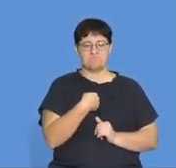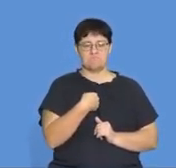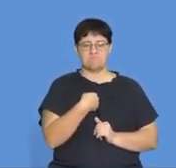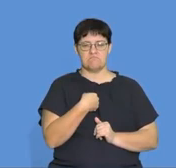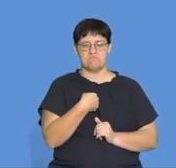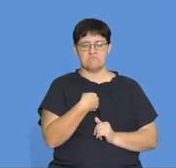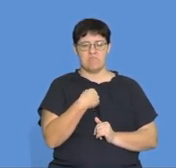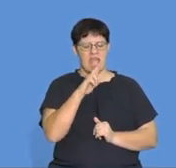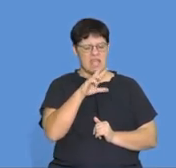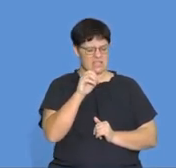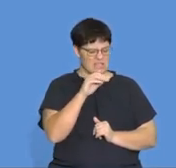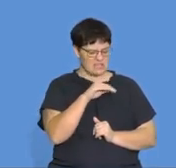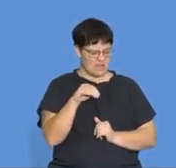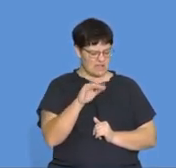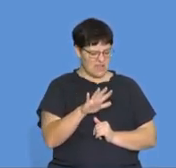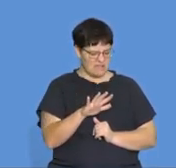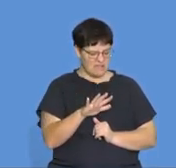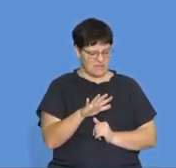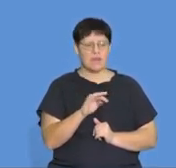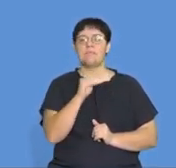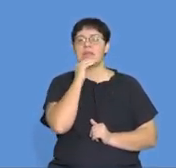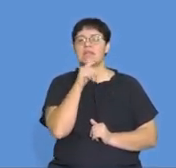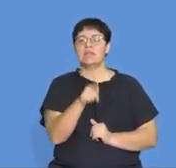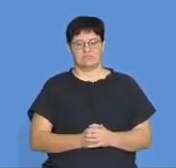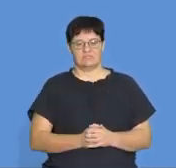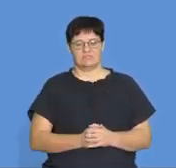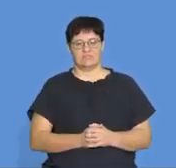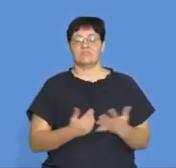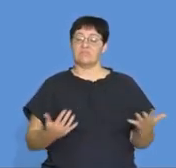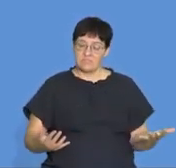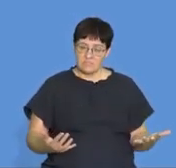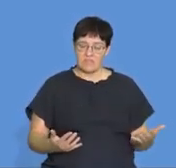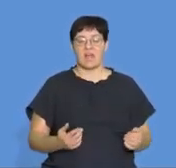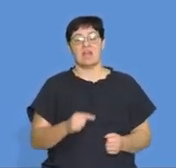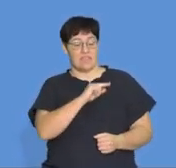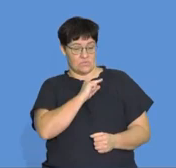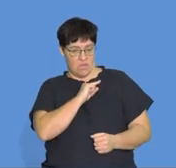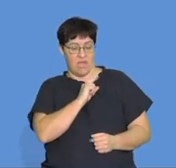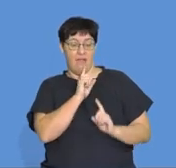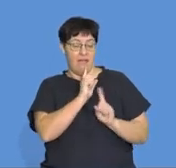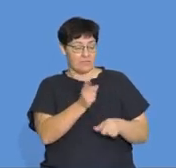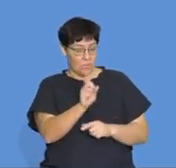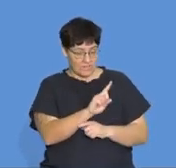what is my 80 divided by 5 now? So this will be, it will therefore give me